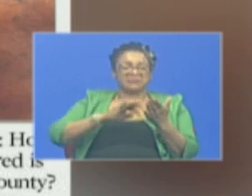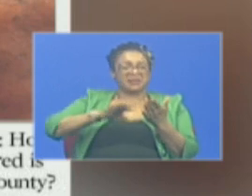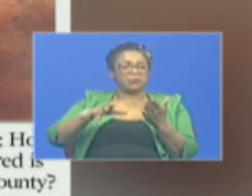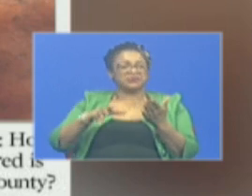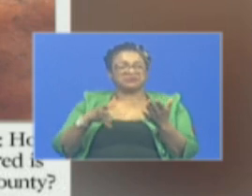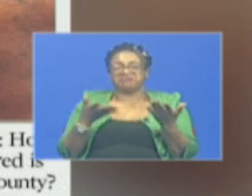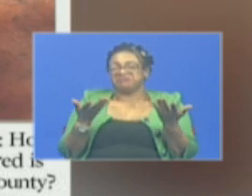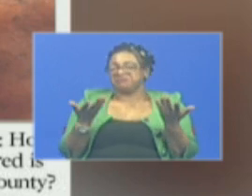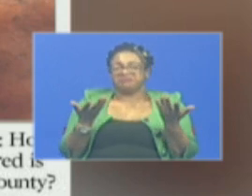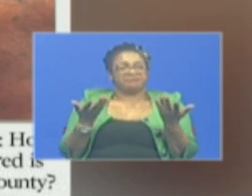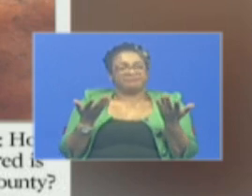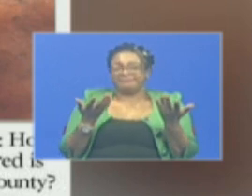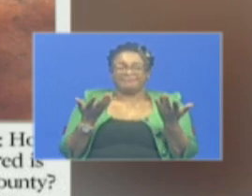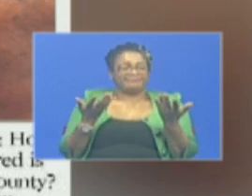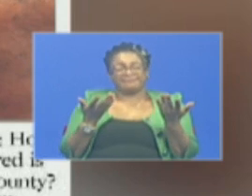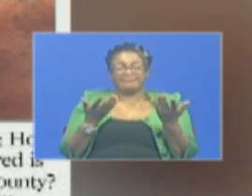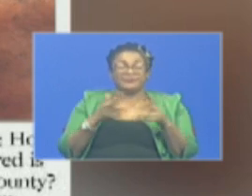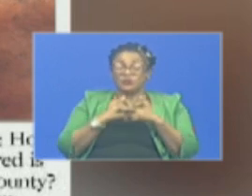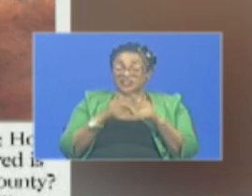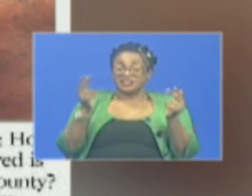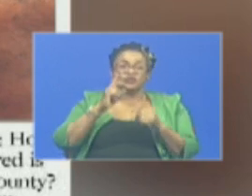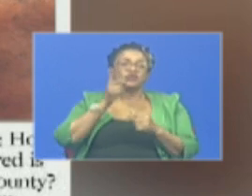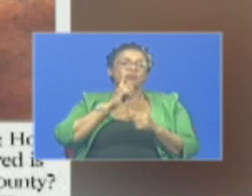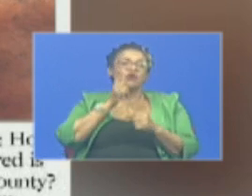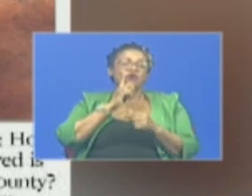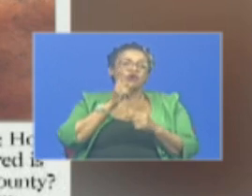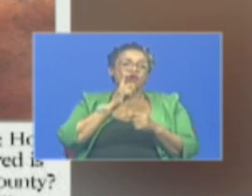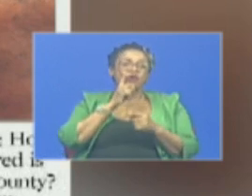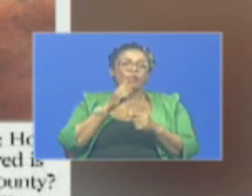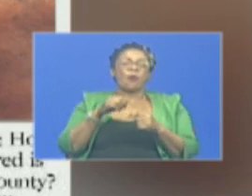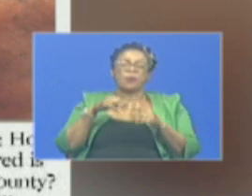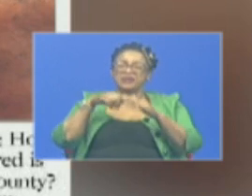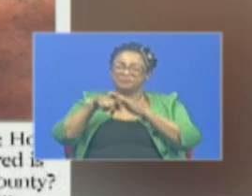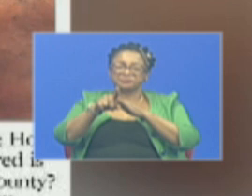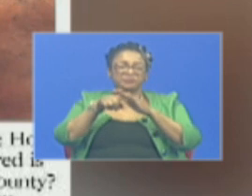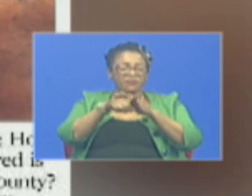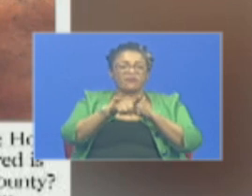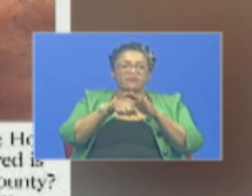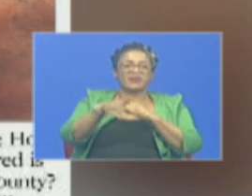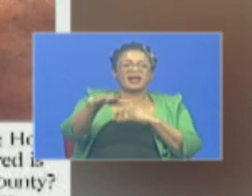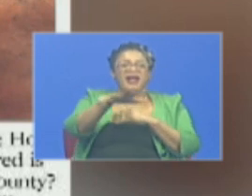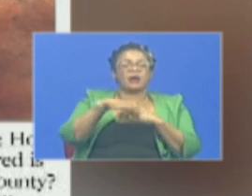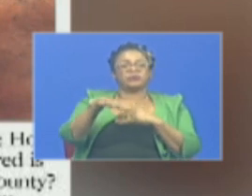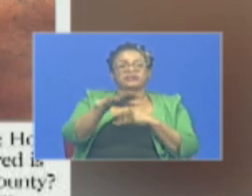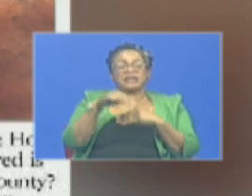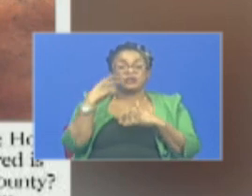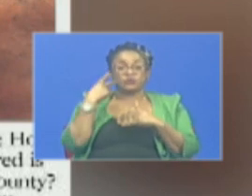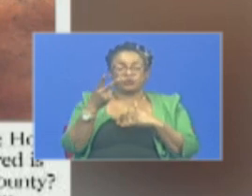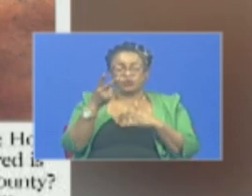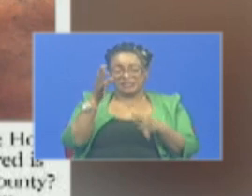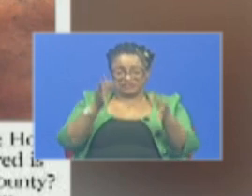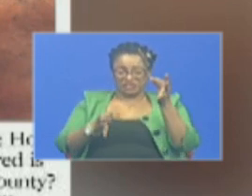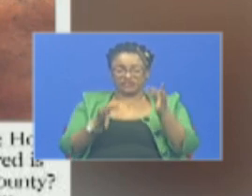ducks. Starting tomorrow, we take you to the ground, county by county, and you be the judge.